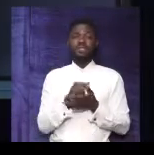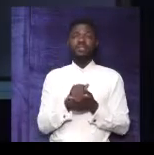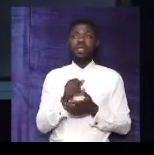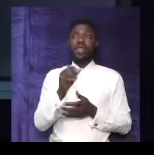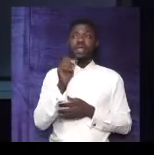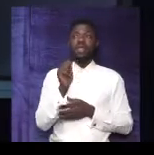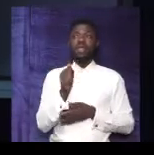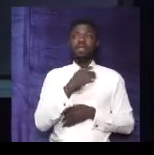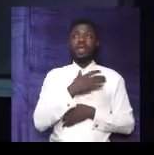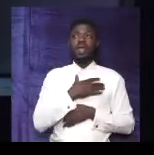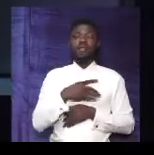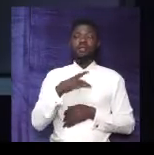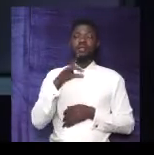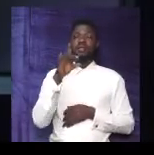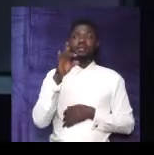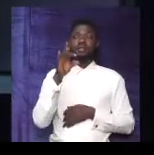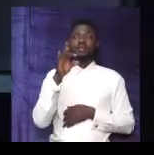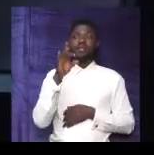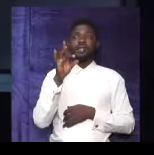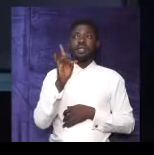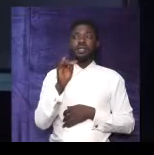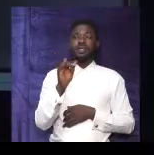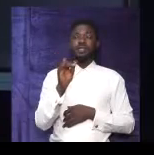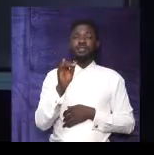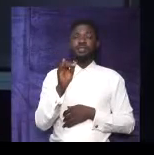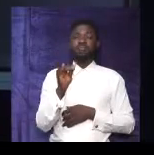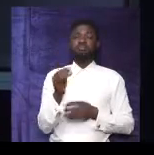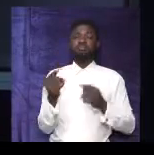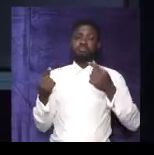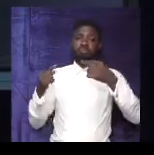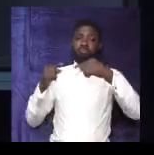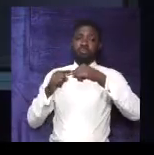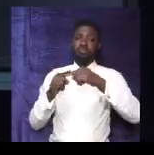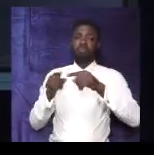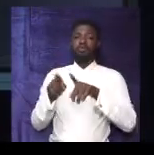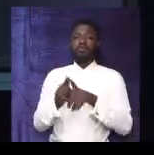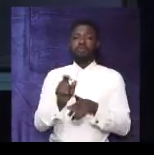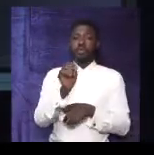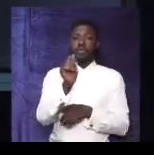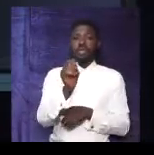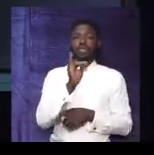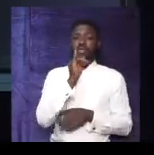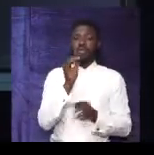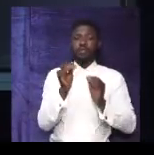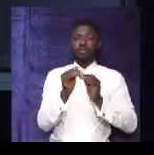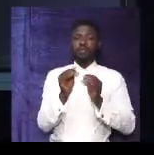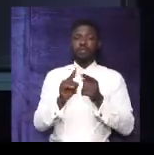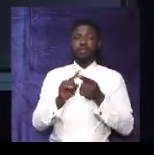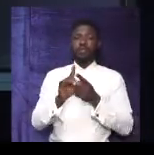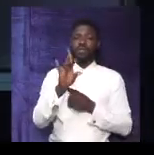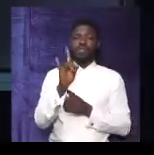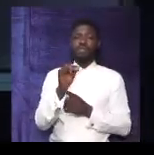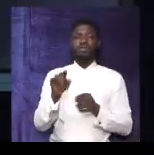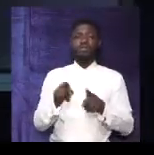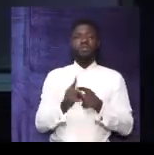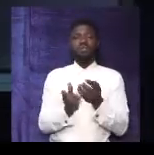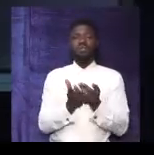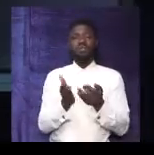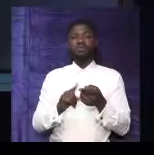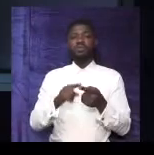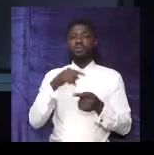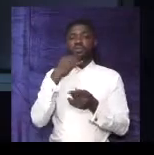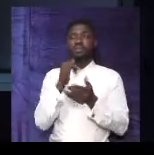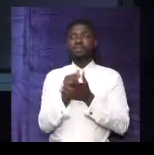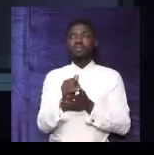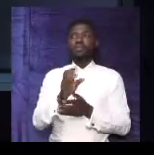to see that A and AT are vertically opposite, and that means that they are equal. So A is equal to AT. Also